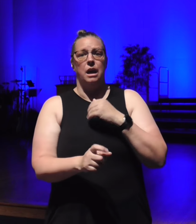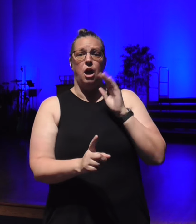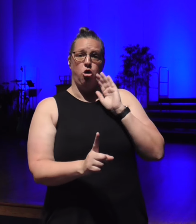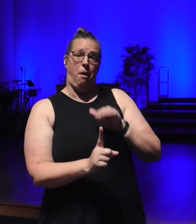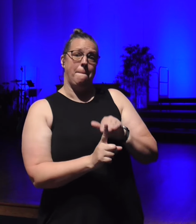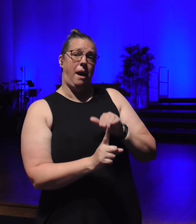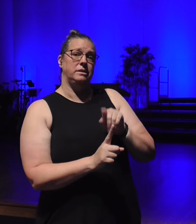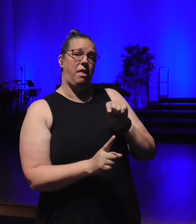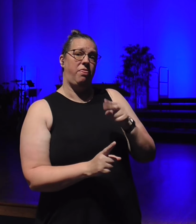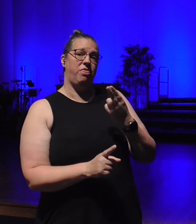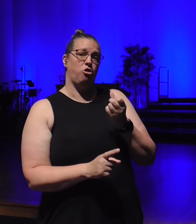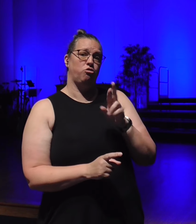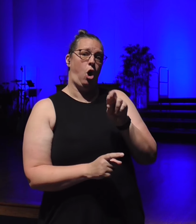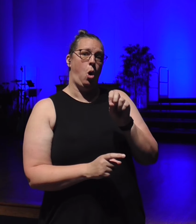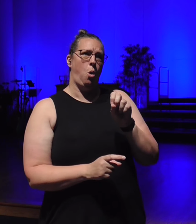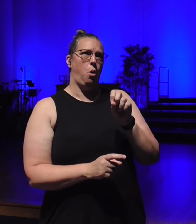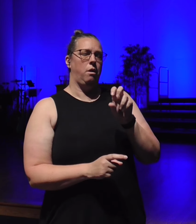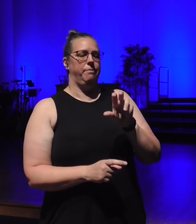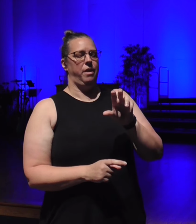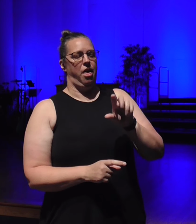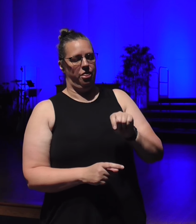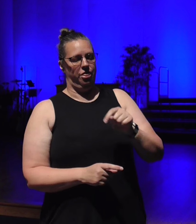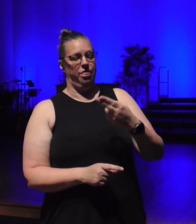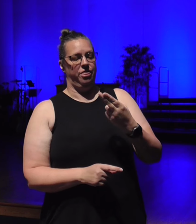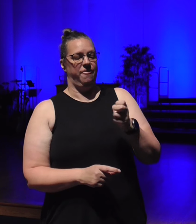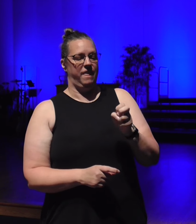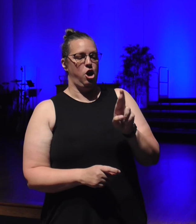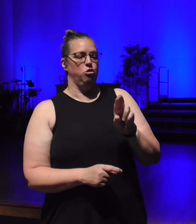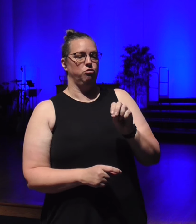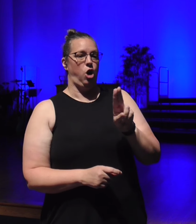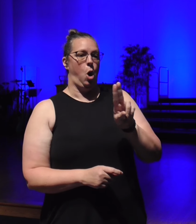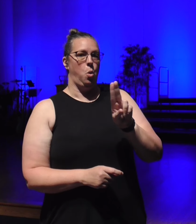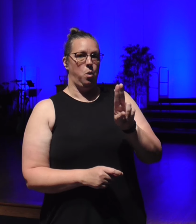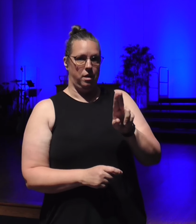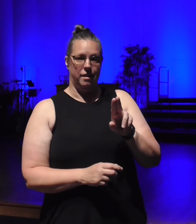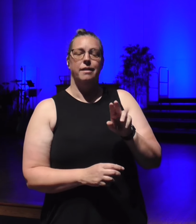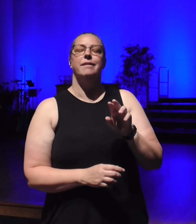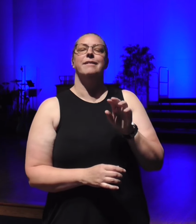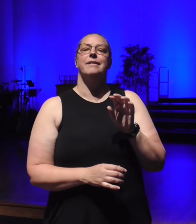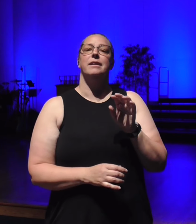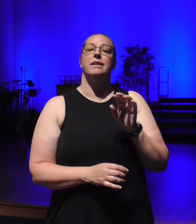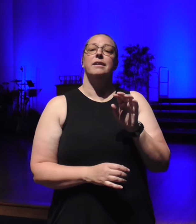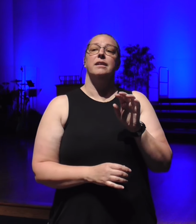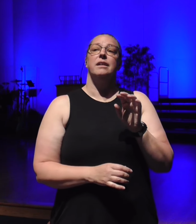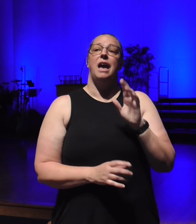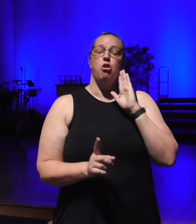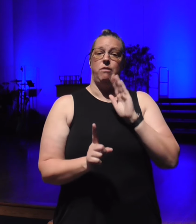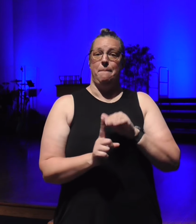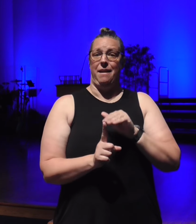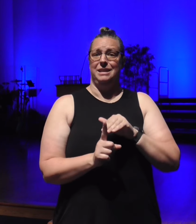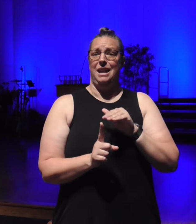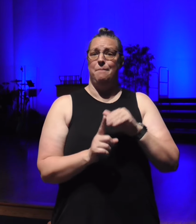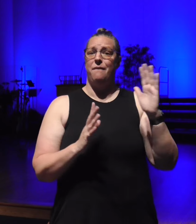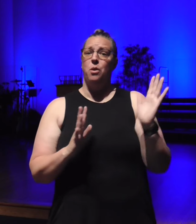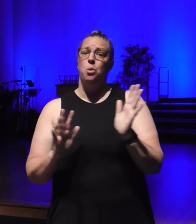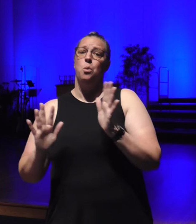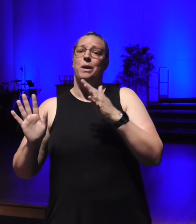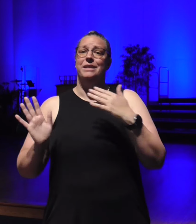harp. Thoreau would write in his journal about this afternoon experience. He said he